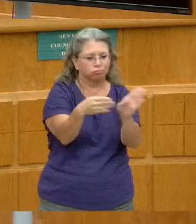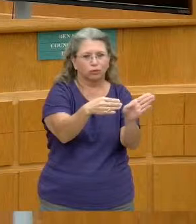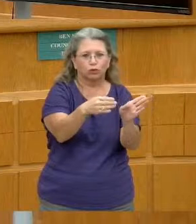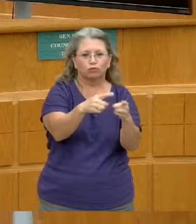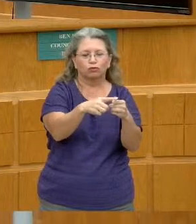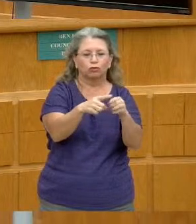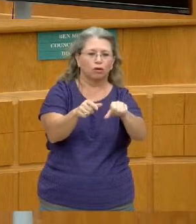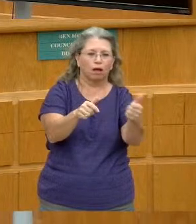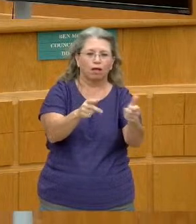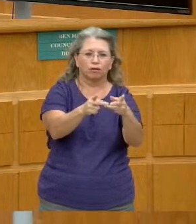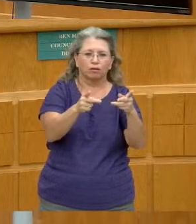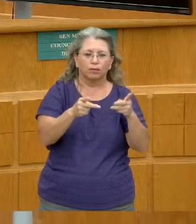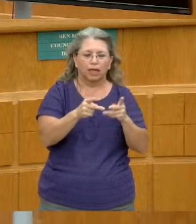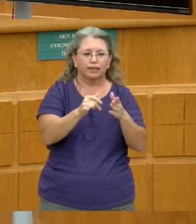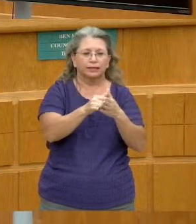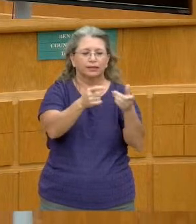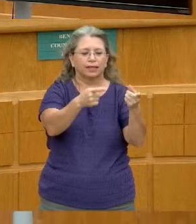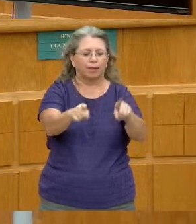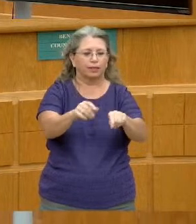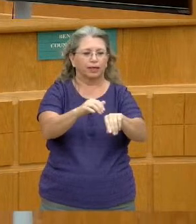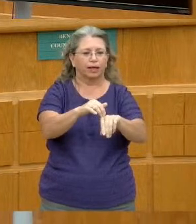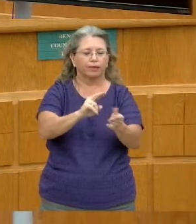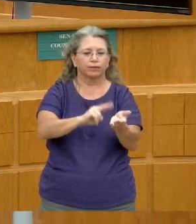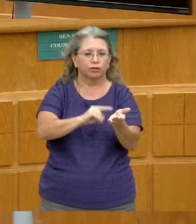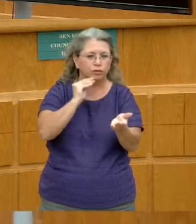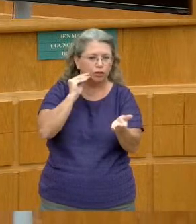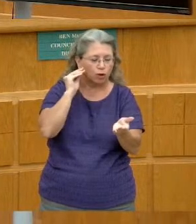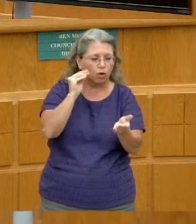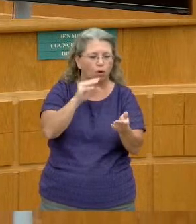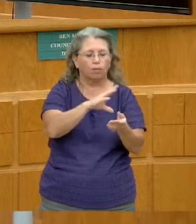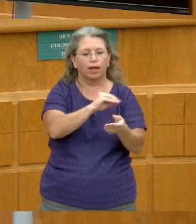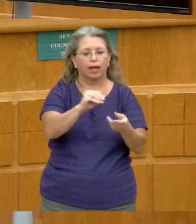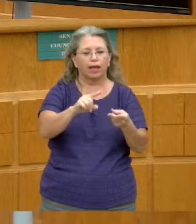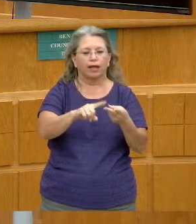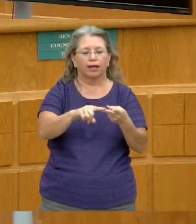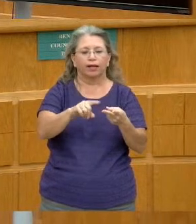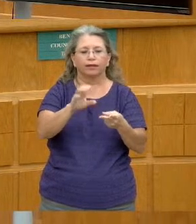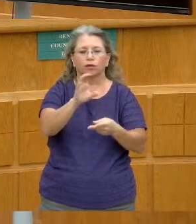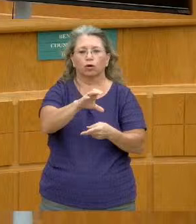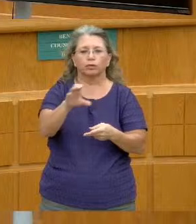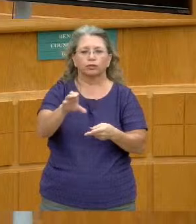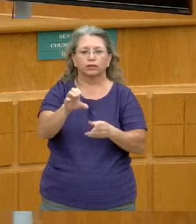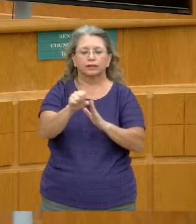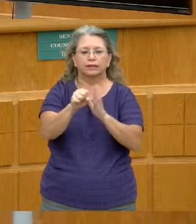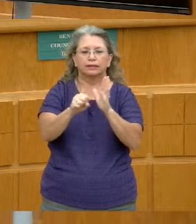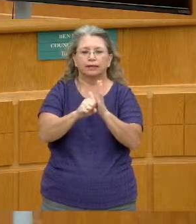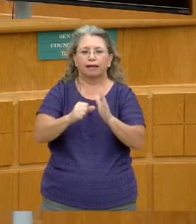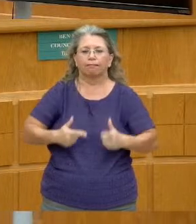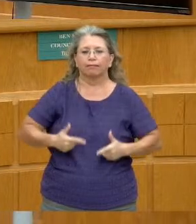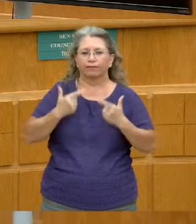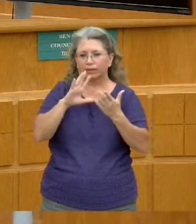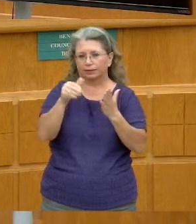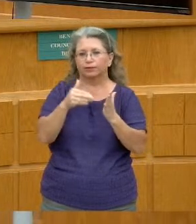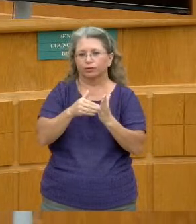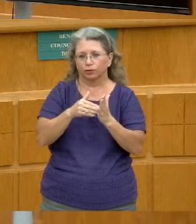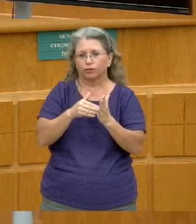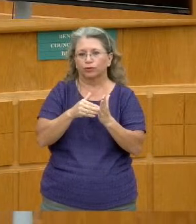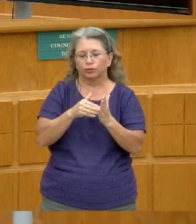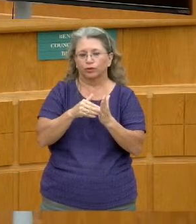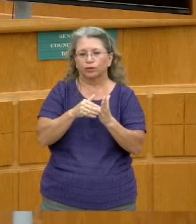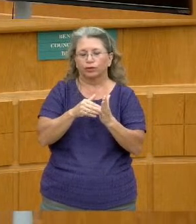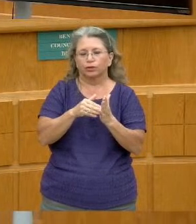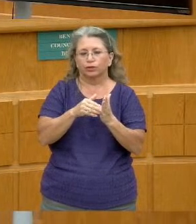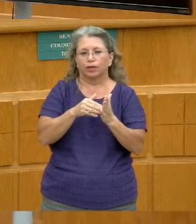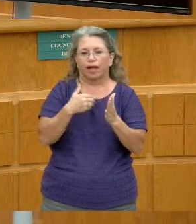our nursing homes, as well as at the Corpus Christi State Living Center. And not